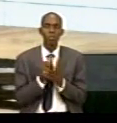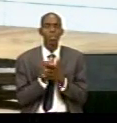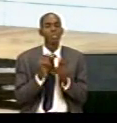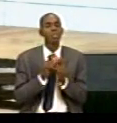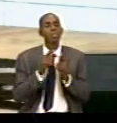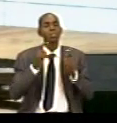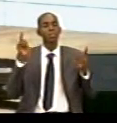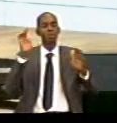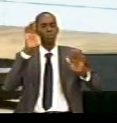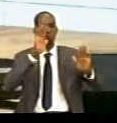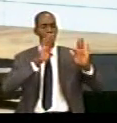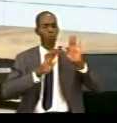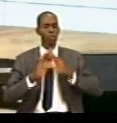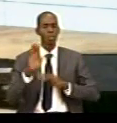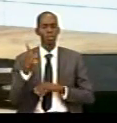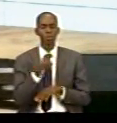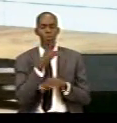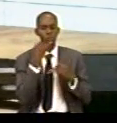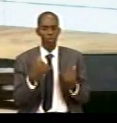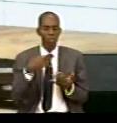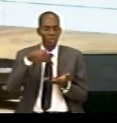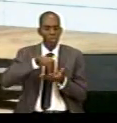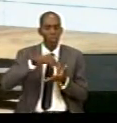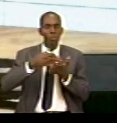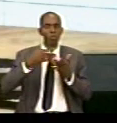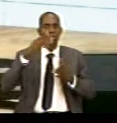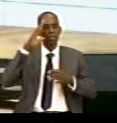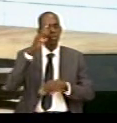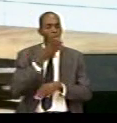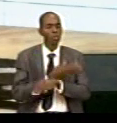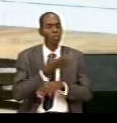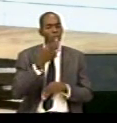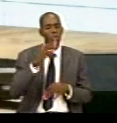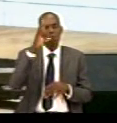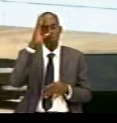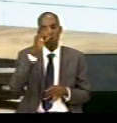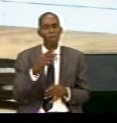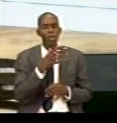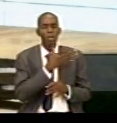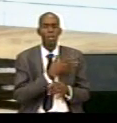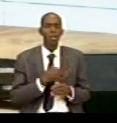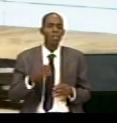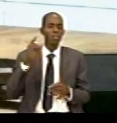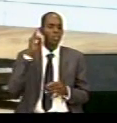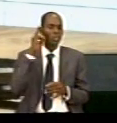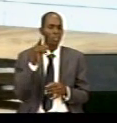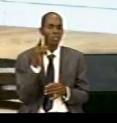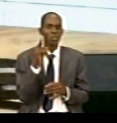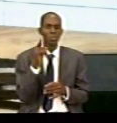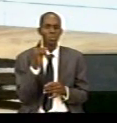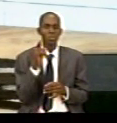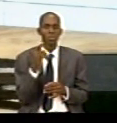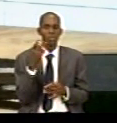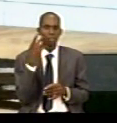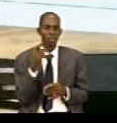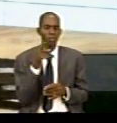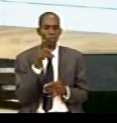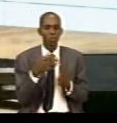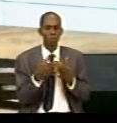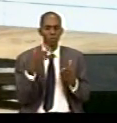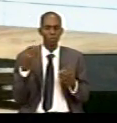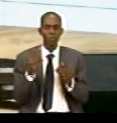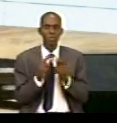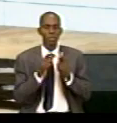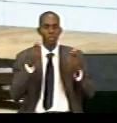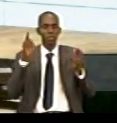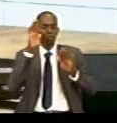you stand before the Son of Man, and he receives you before the great tribulation and he takes